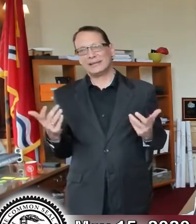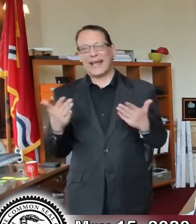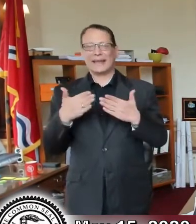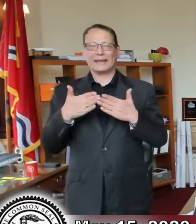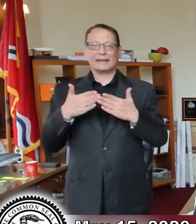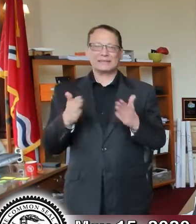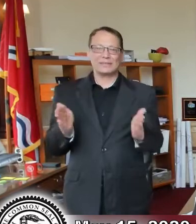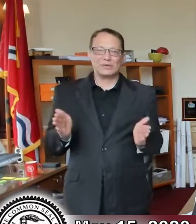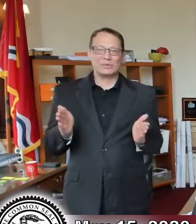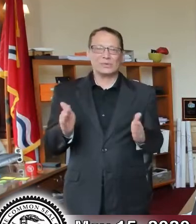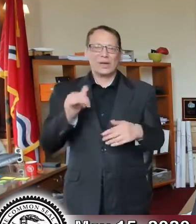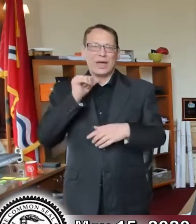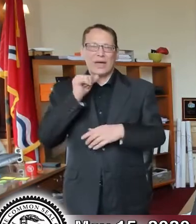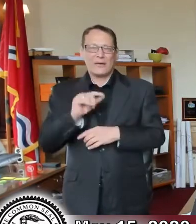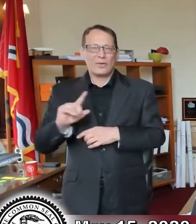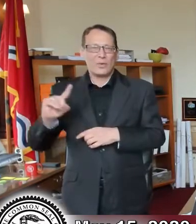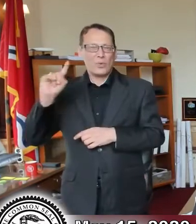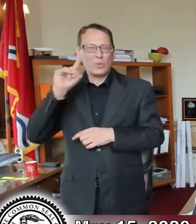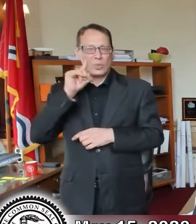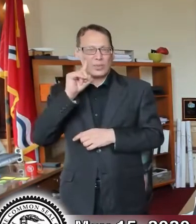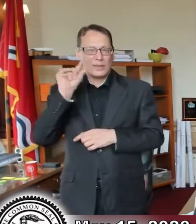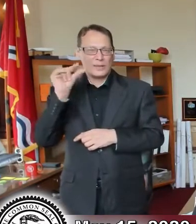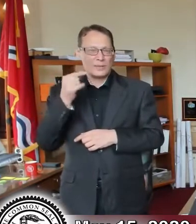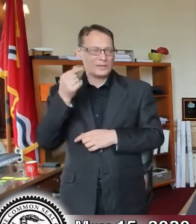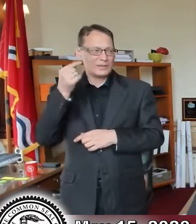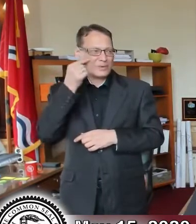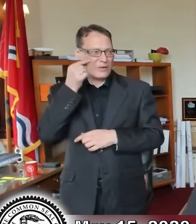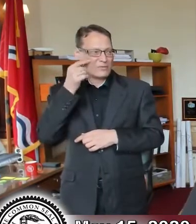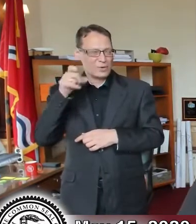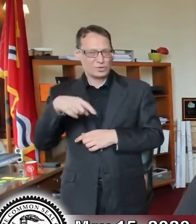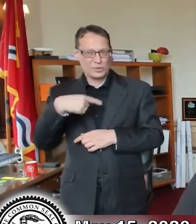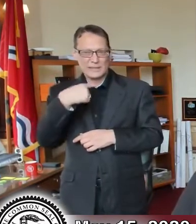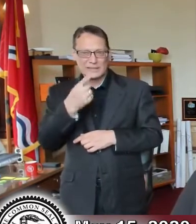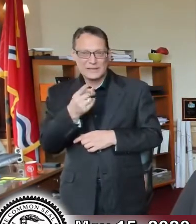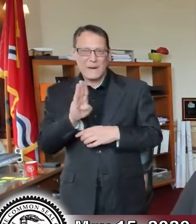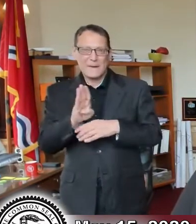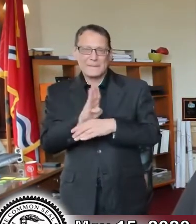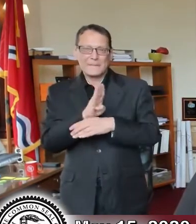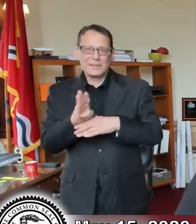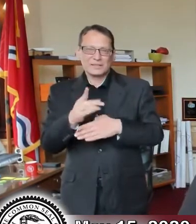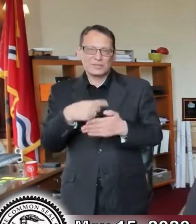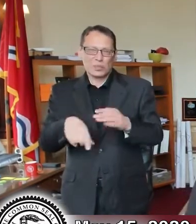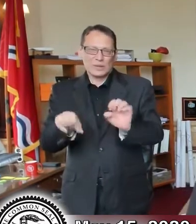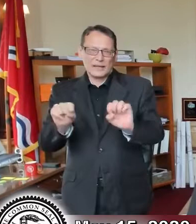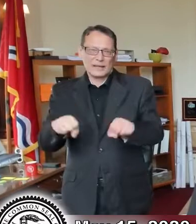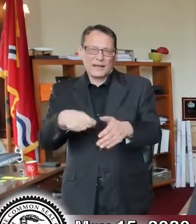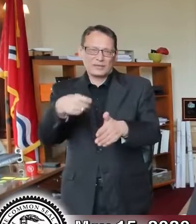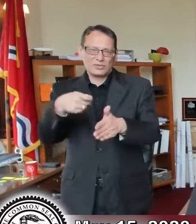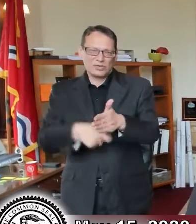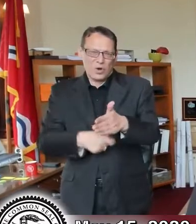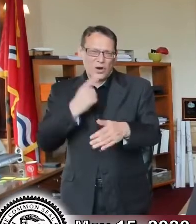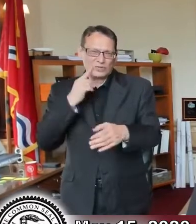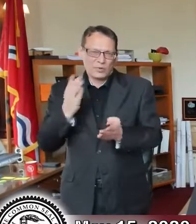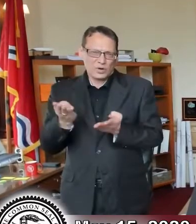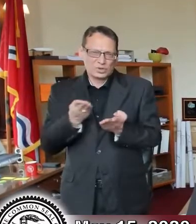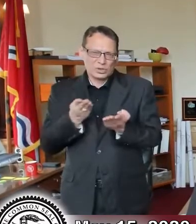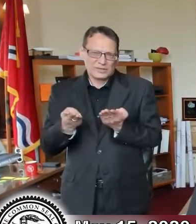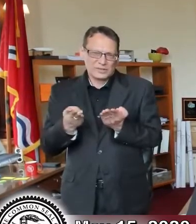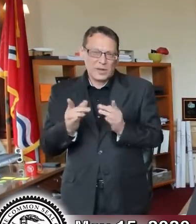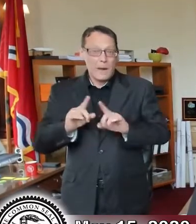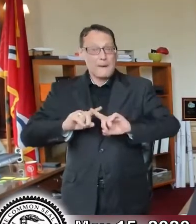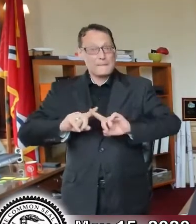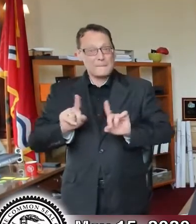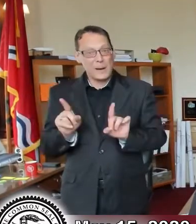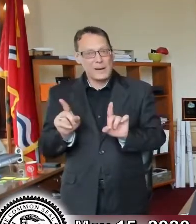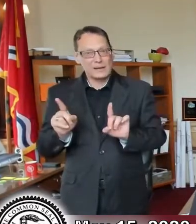I don't think government should tell businesses what they can charge for their services. On the other hand,